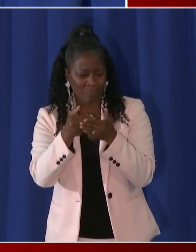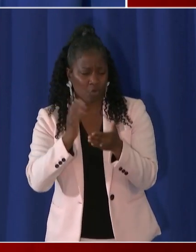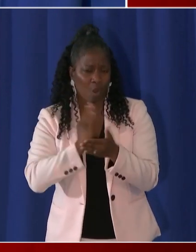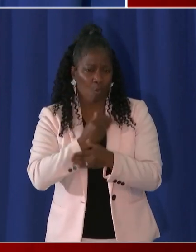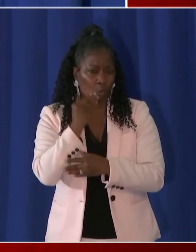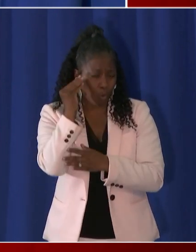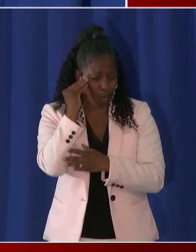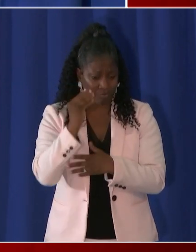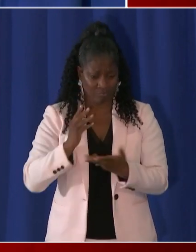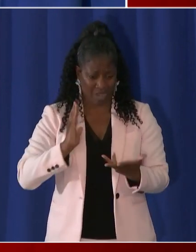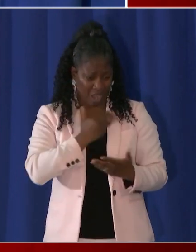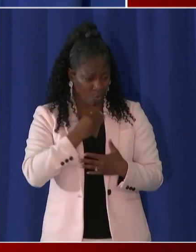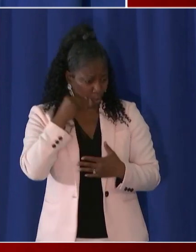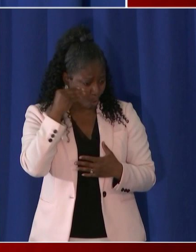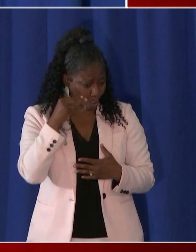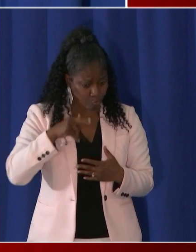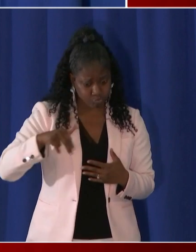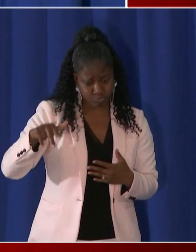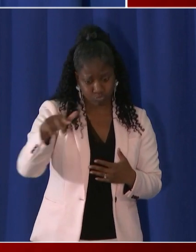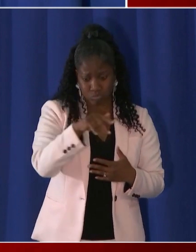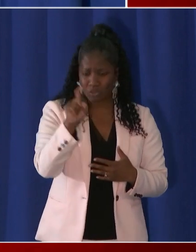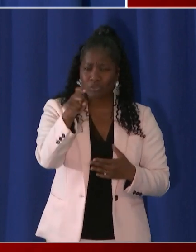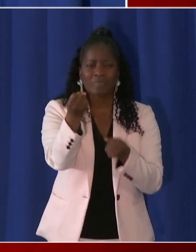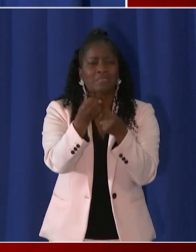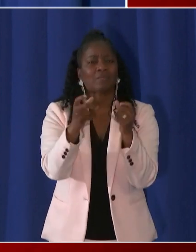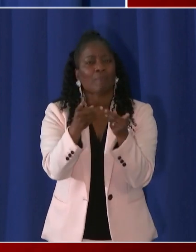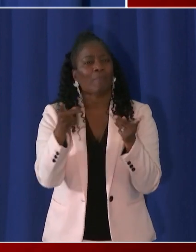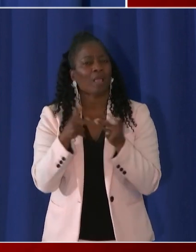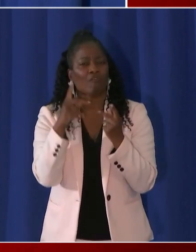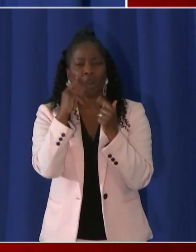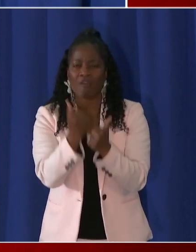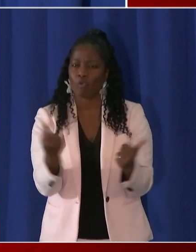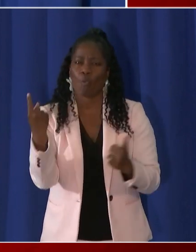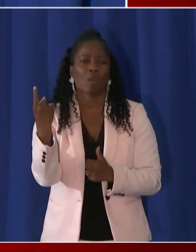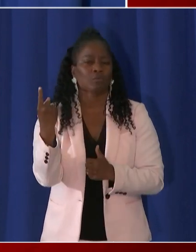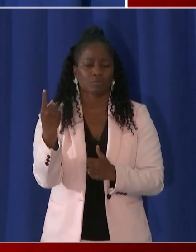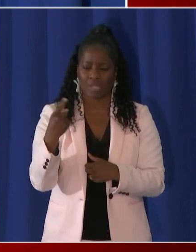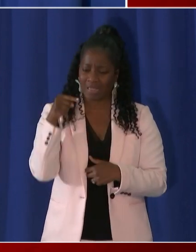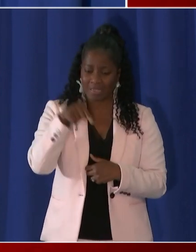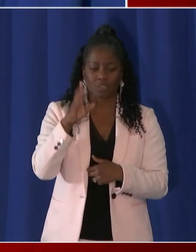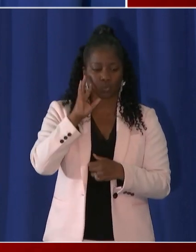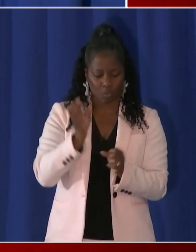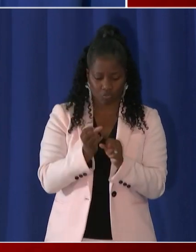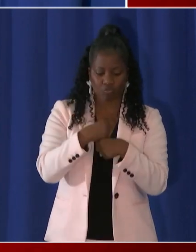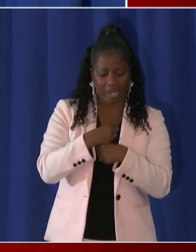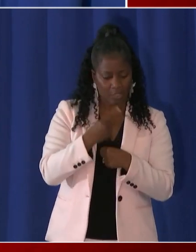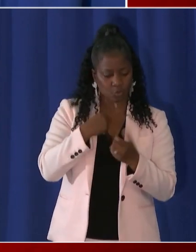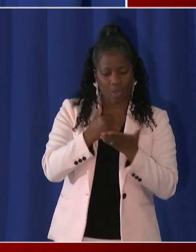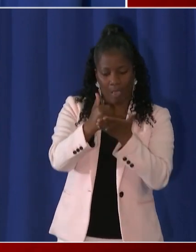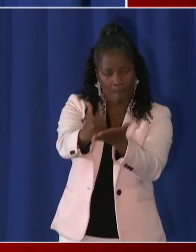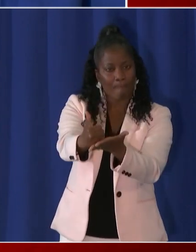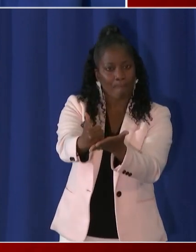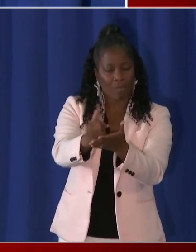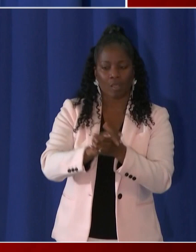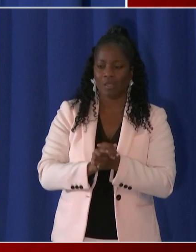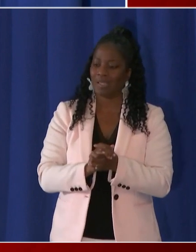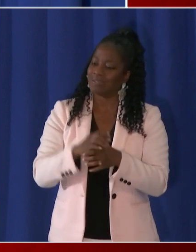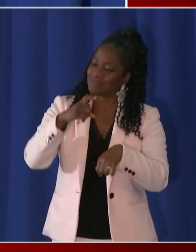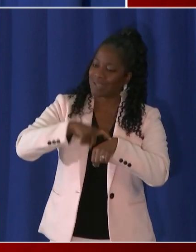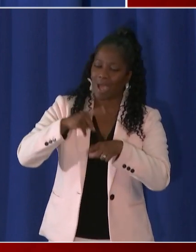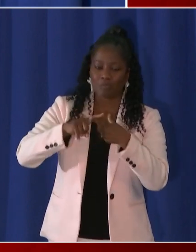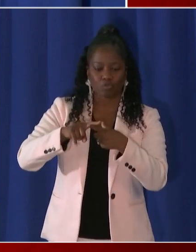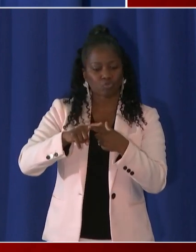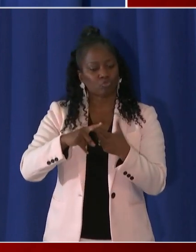should be safe places to live and work for everybody, and this team was created to help with just that. The time has come for us to take back our